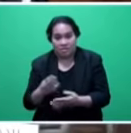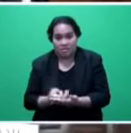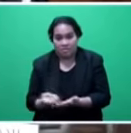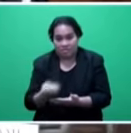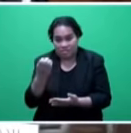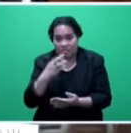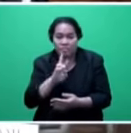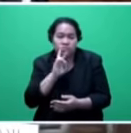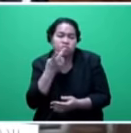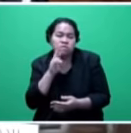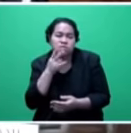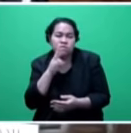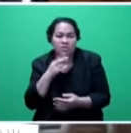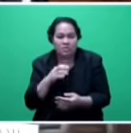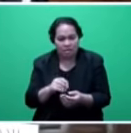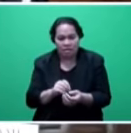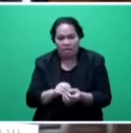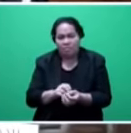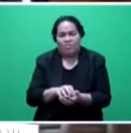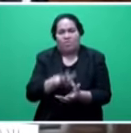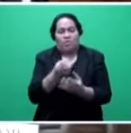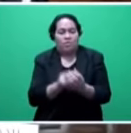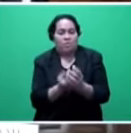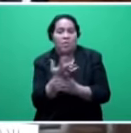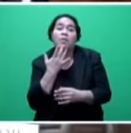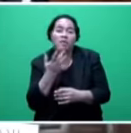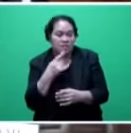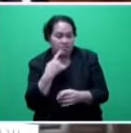figures to exaggerate economic growth.